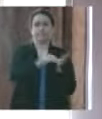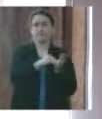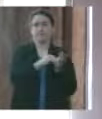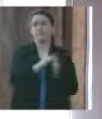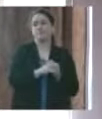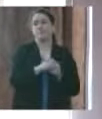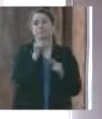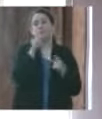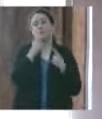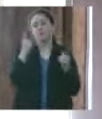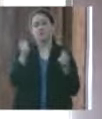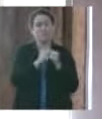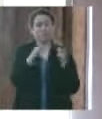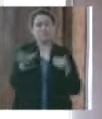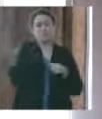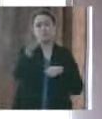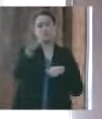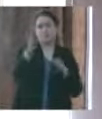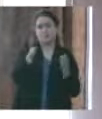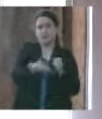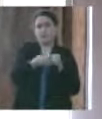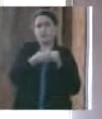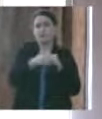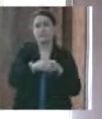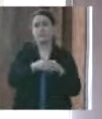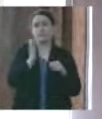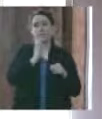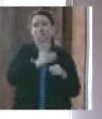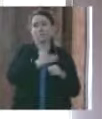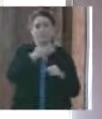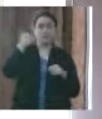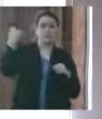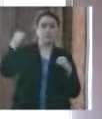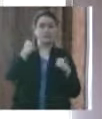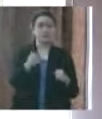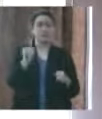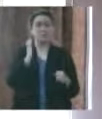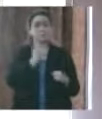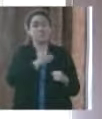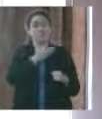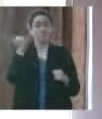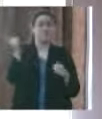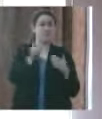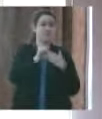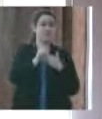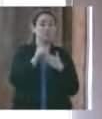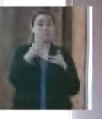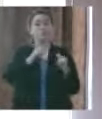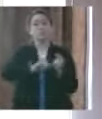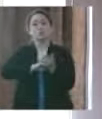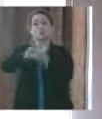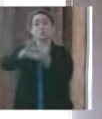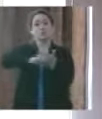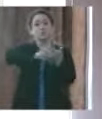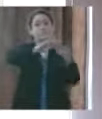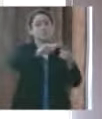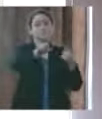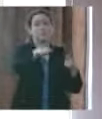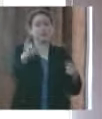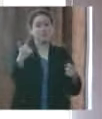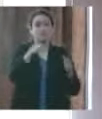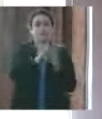of folks like you. And so our greatest strength or our greatest leadership challenge here is to reach out to others and to develop strong partnerships with